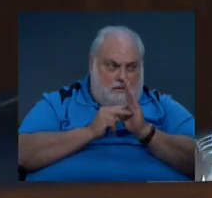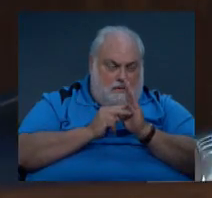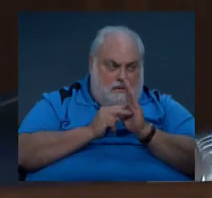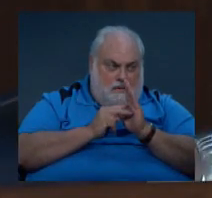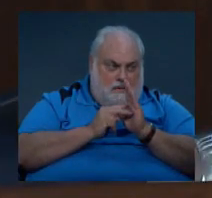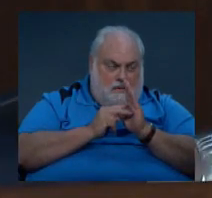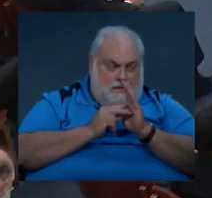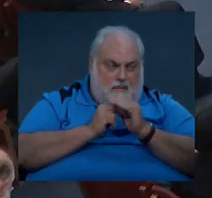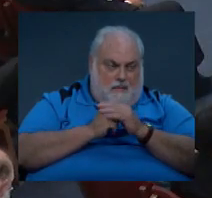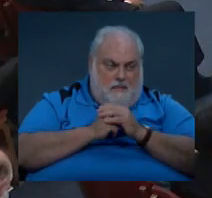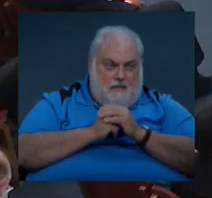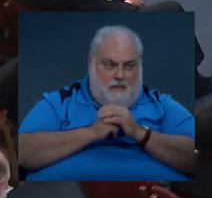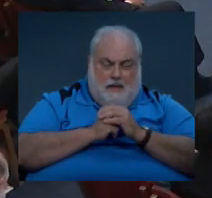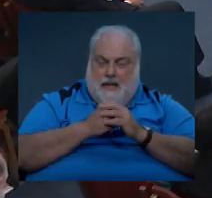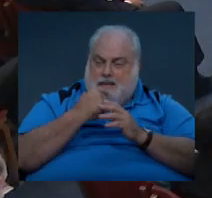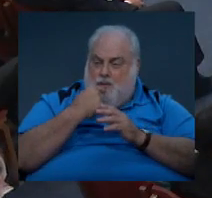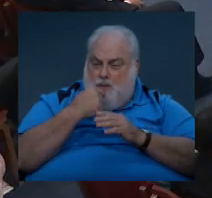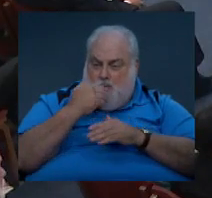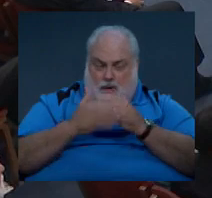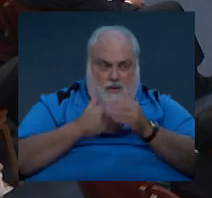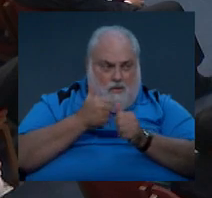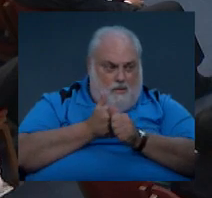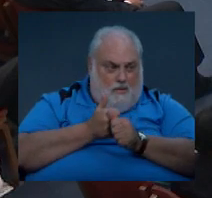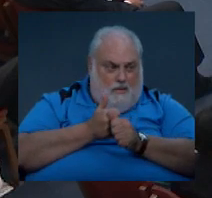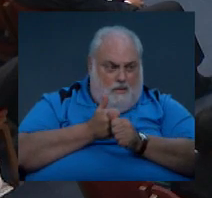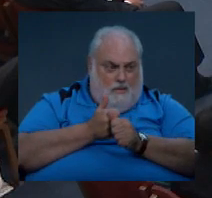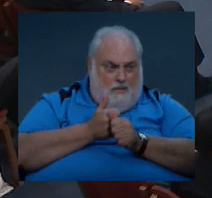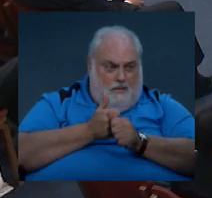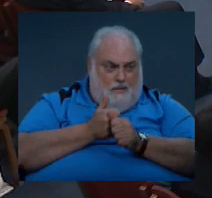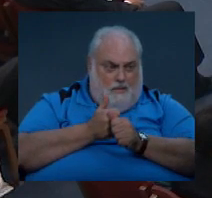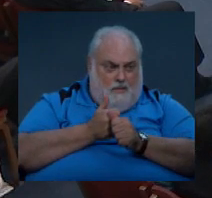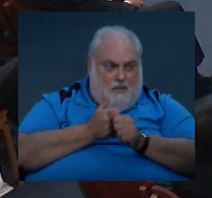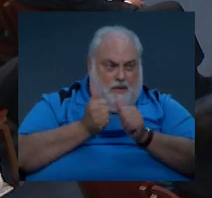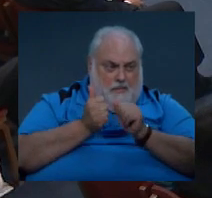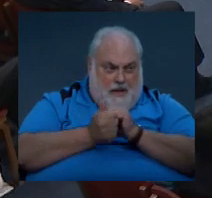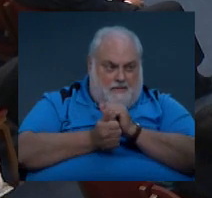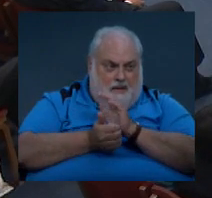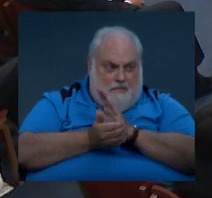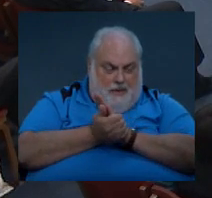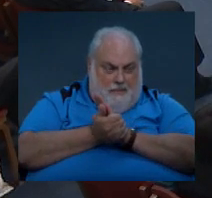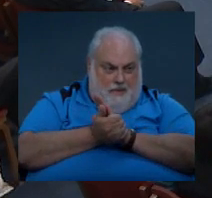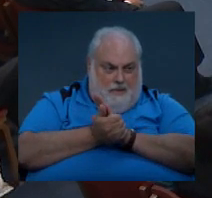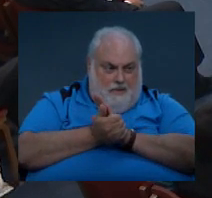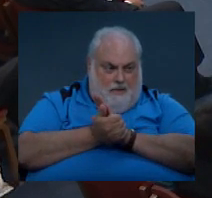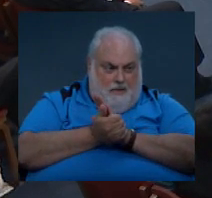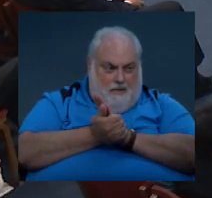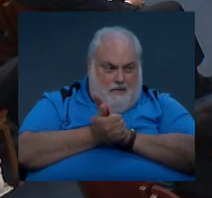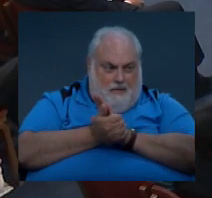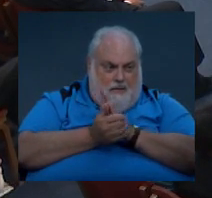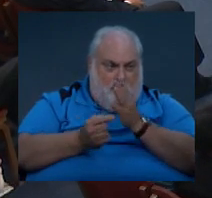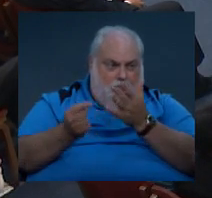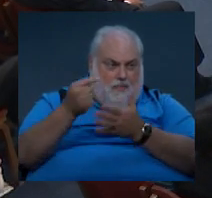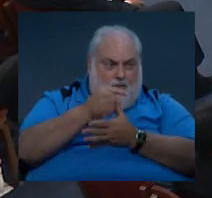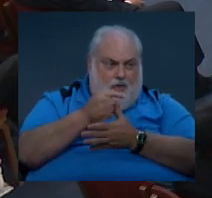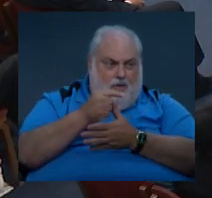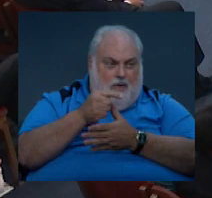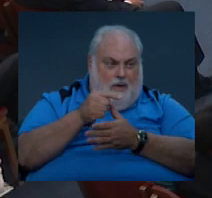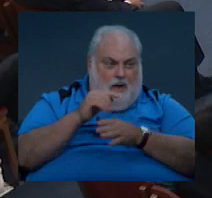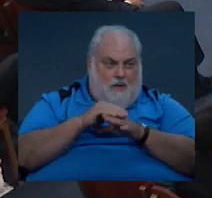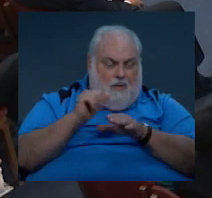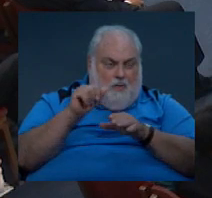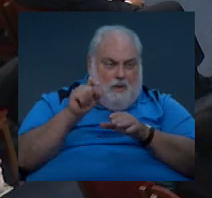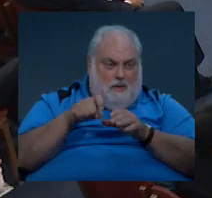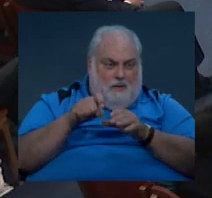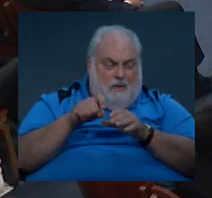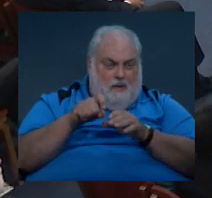We went in order, Mr. Carpenter. Wake up. We passed the amendment. Then we already went through third readings, so I asked for the question. There were